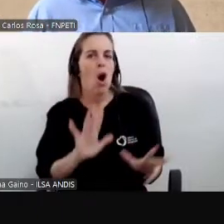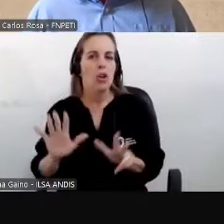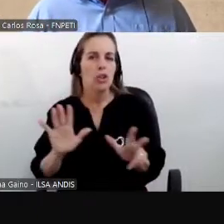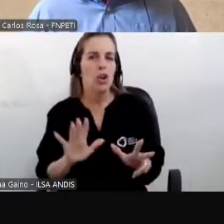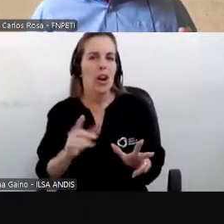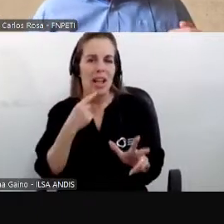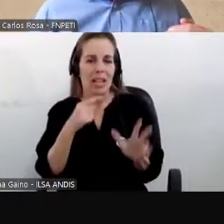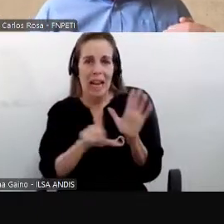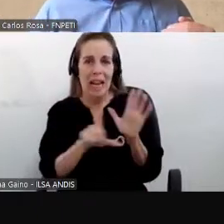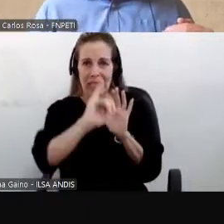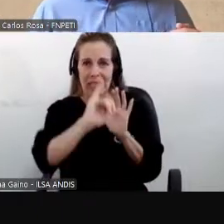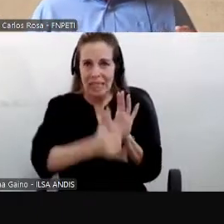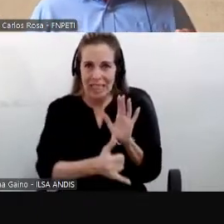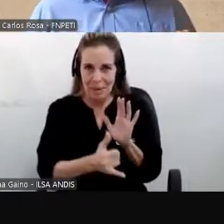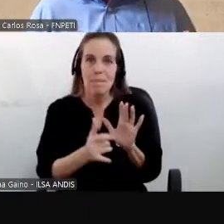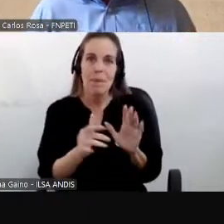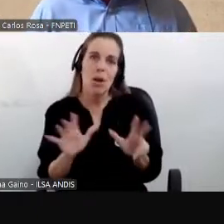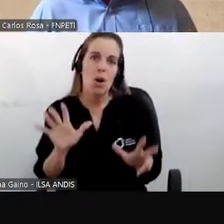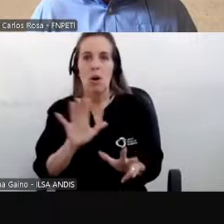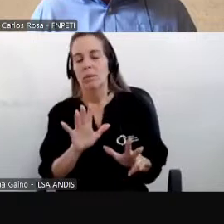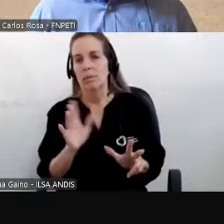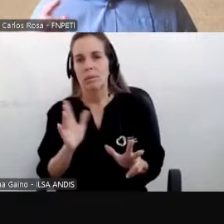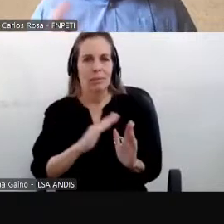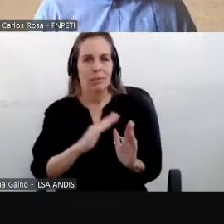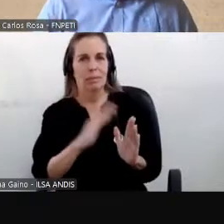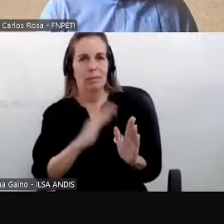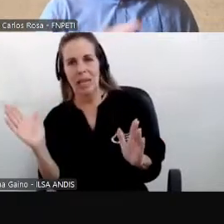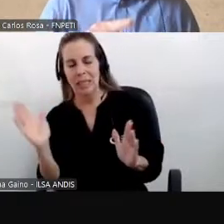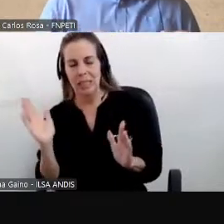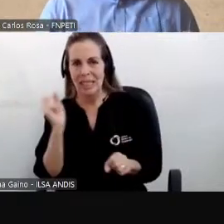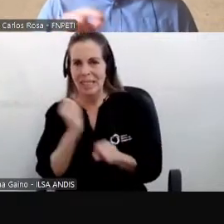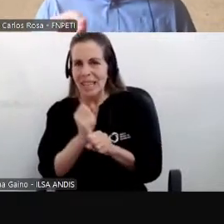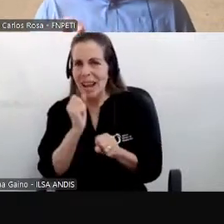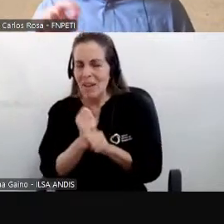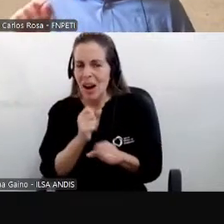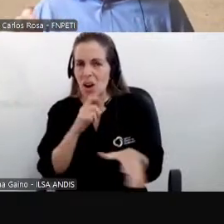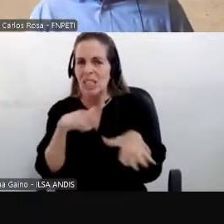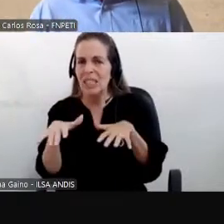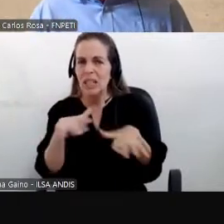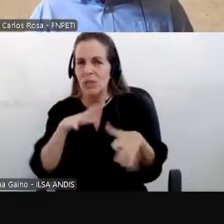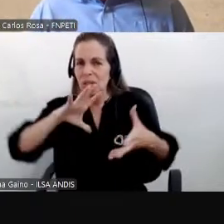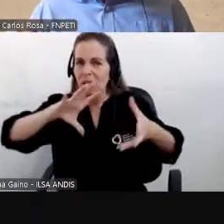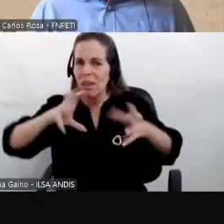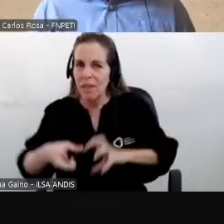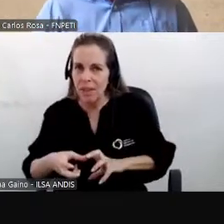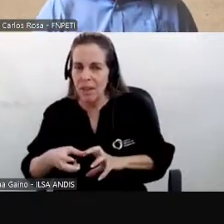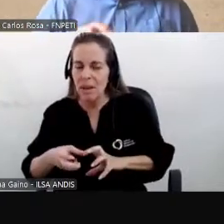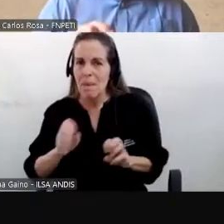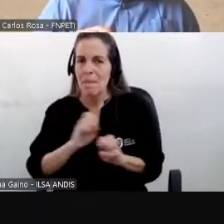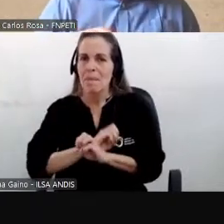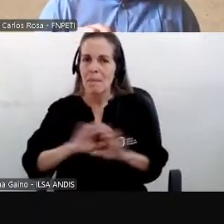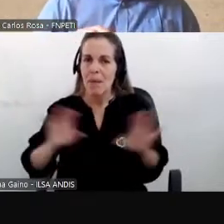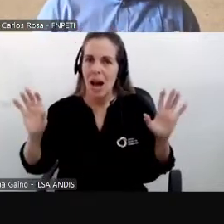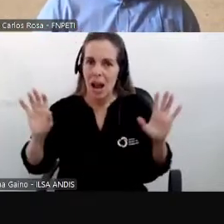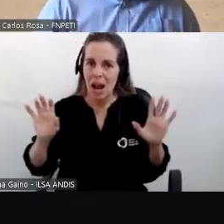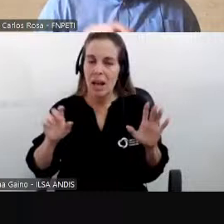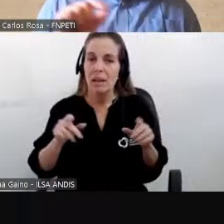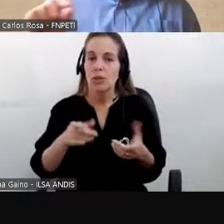that goes beyond the number of legal hours and the very precarious working